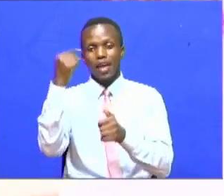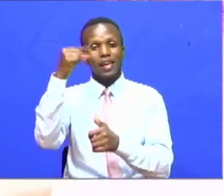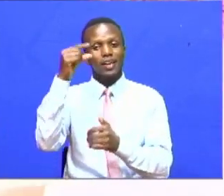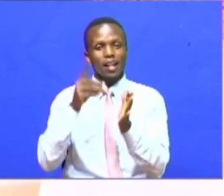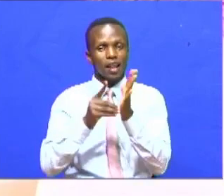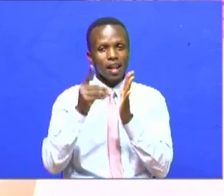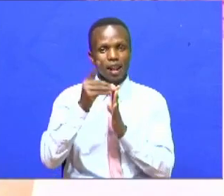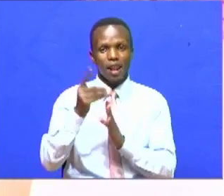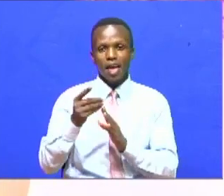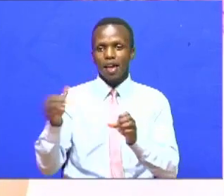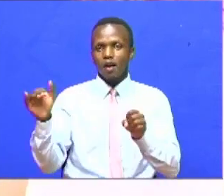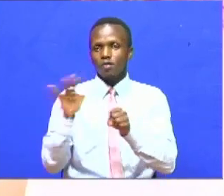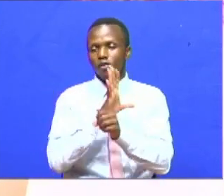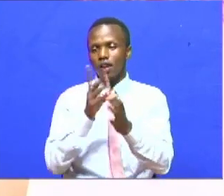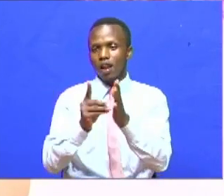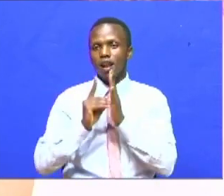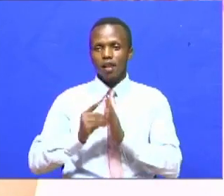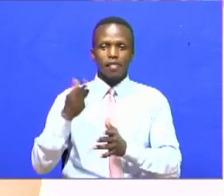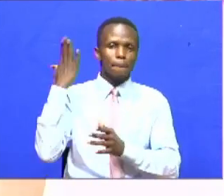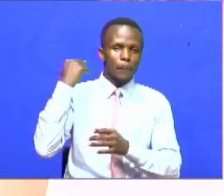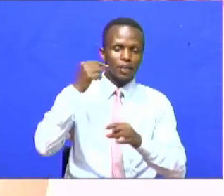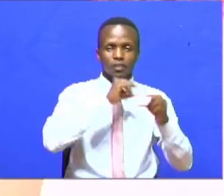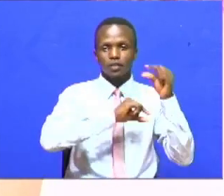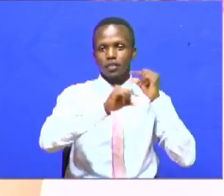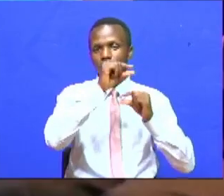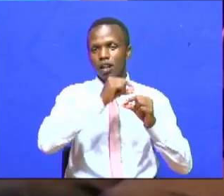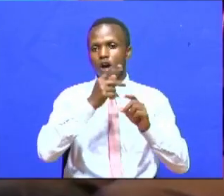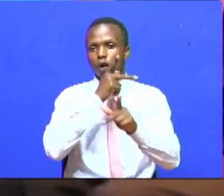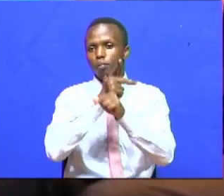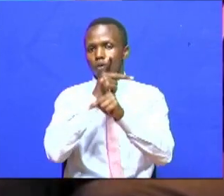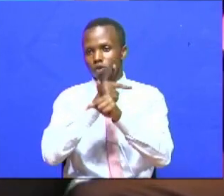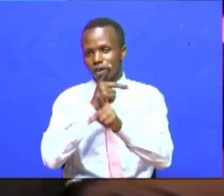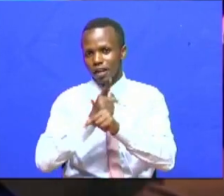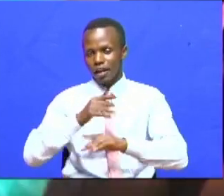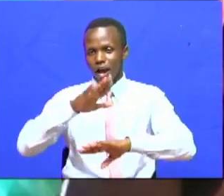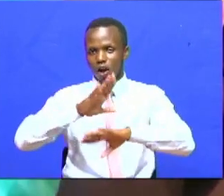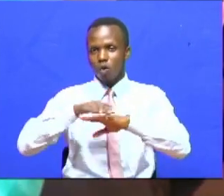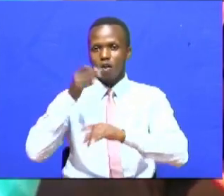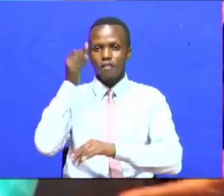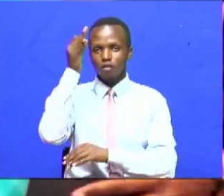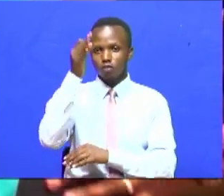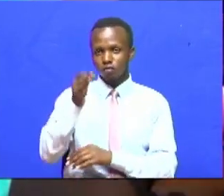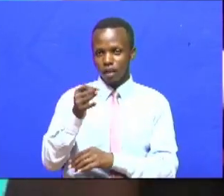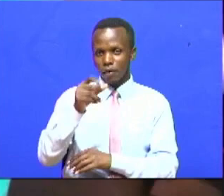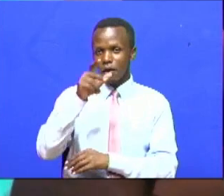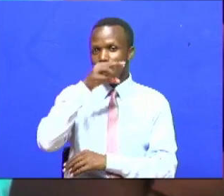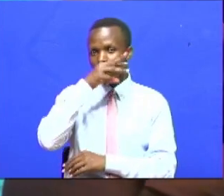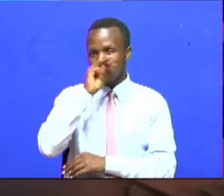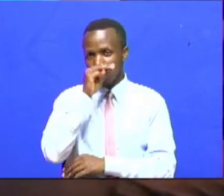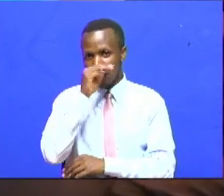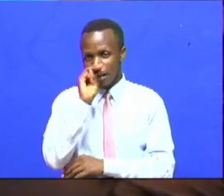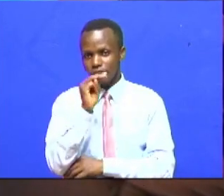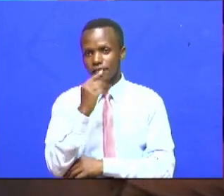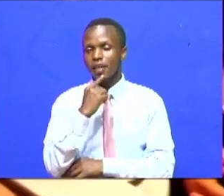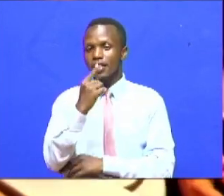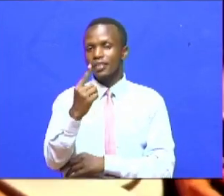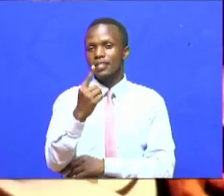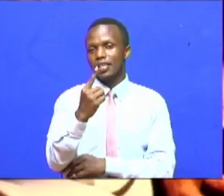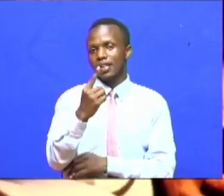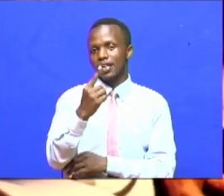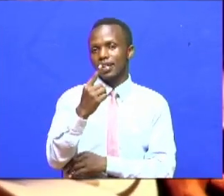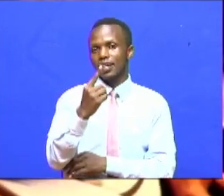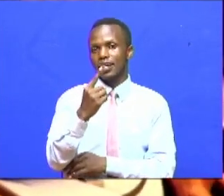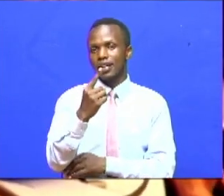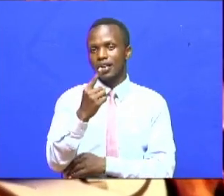meets the demands of the current generation while securing a sustainable future. The Prime Cabinet Secretary, who spoke during a